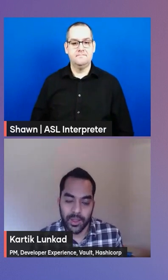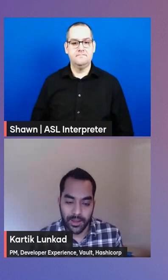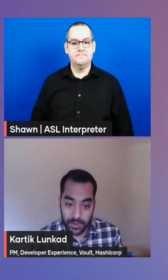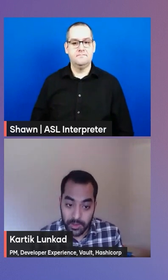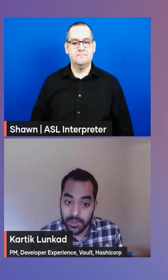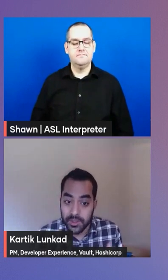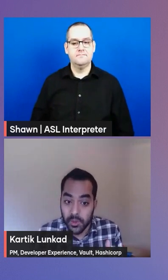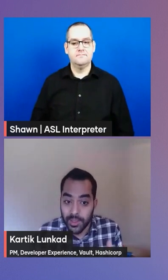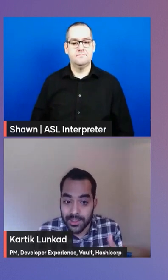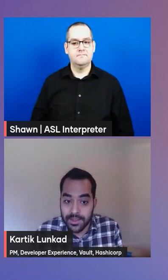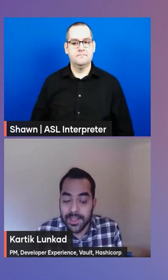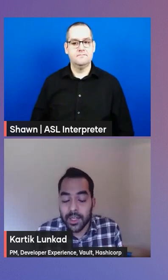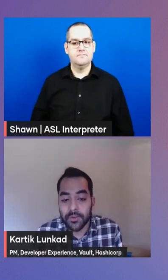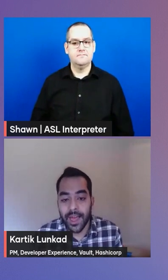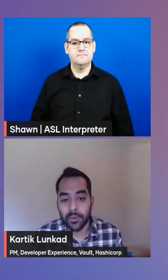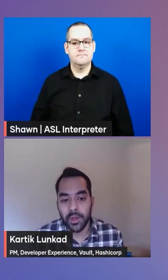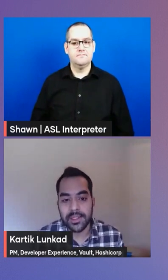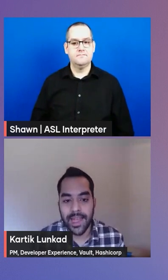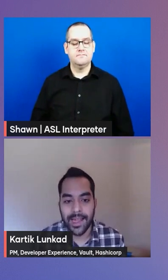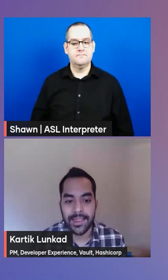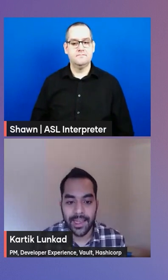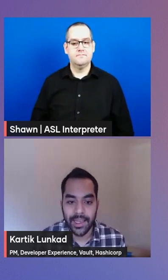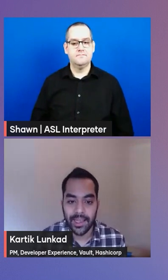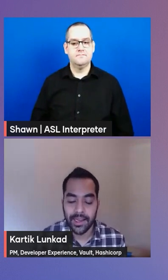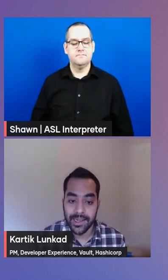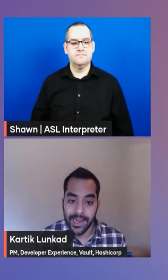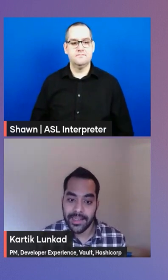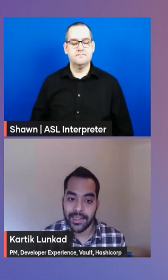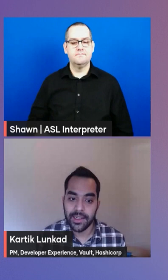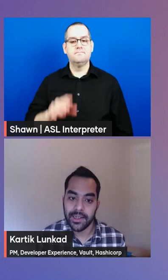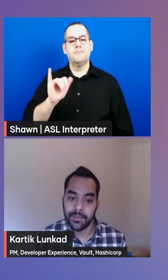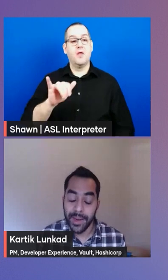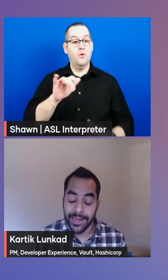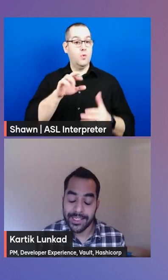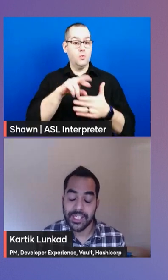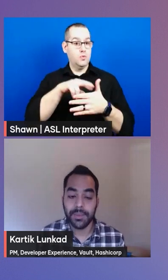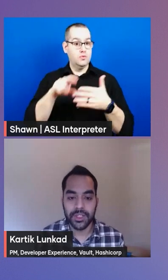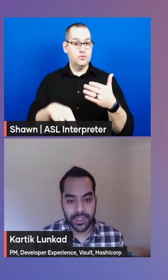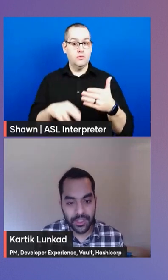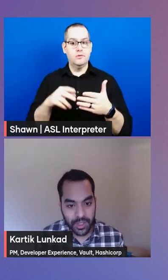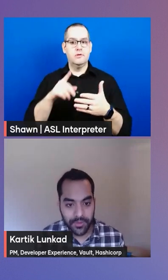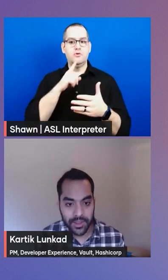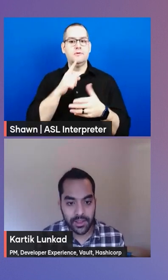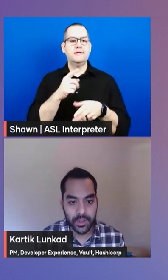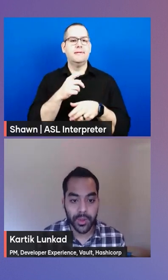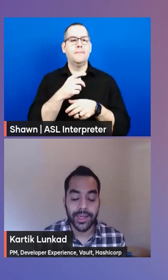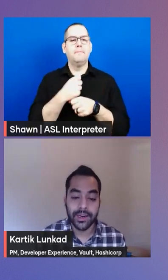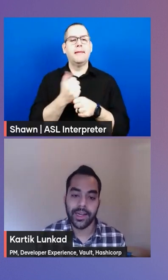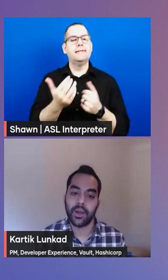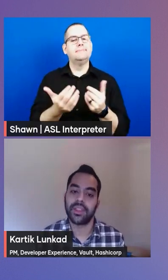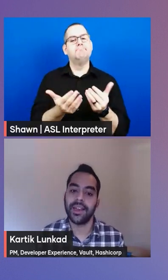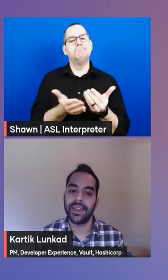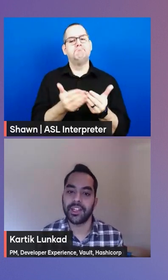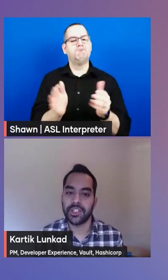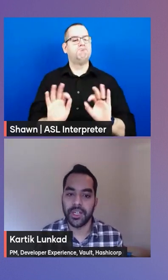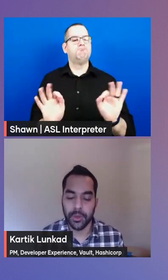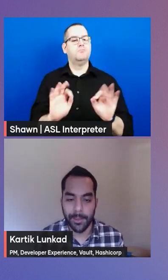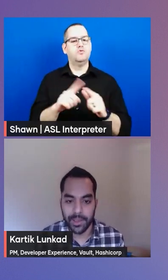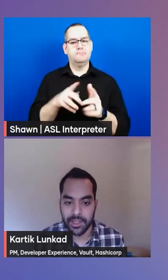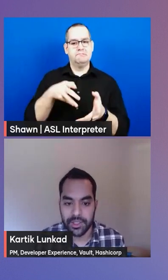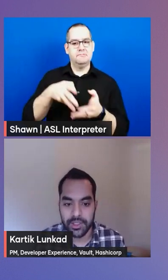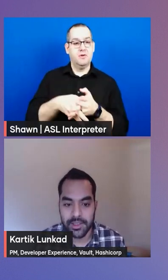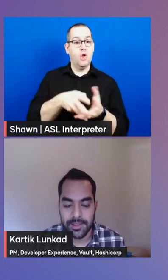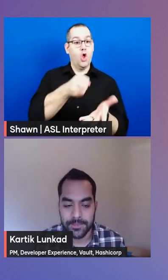finally, what the result of that was that they created made it extremely trivial to integrate authentication